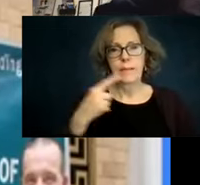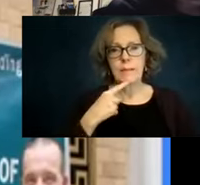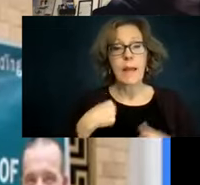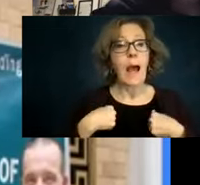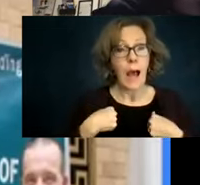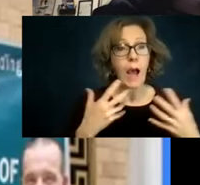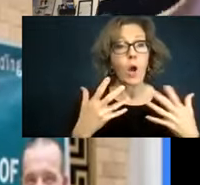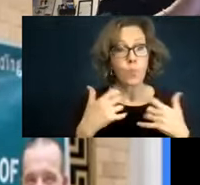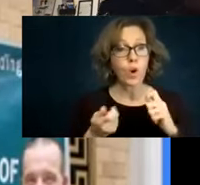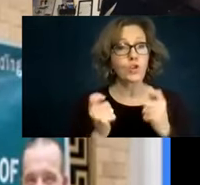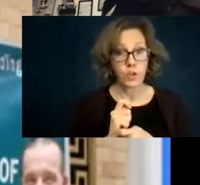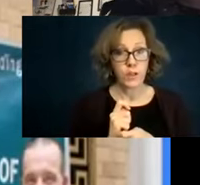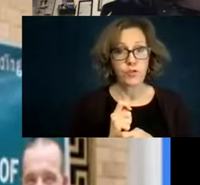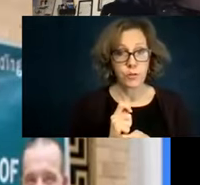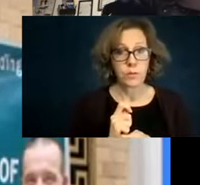want to change